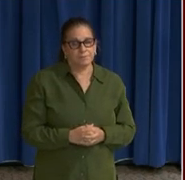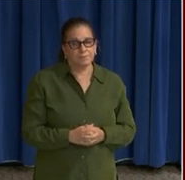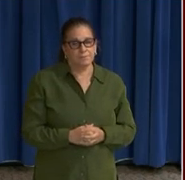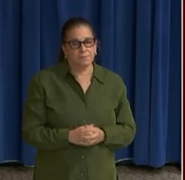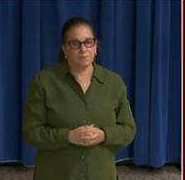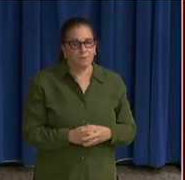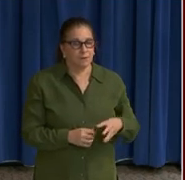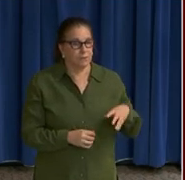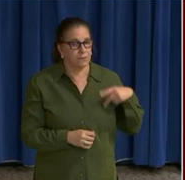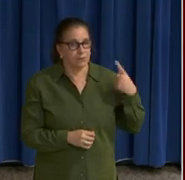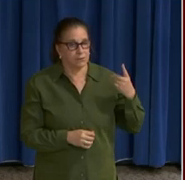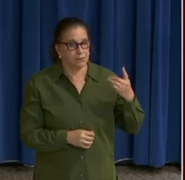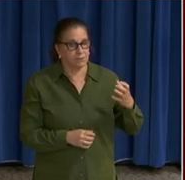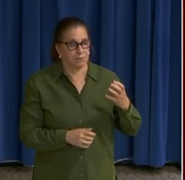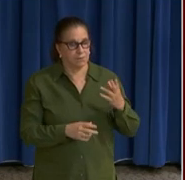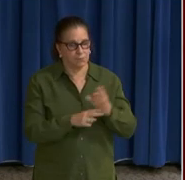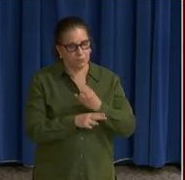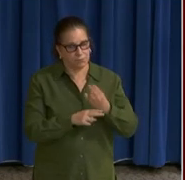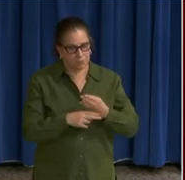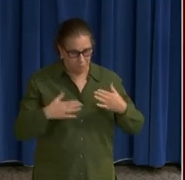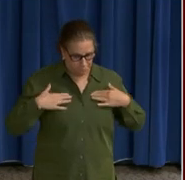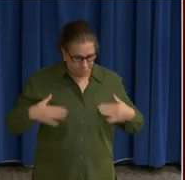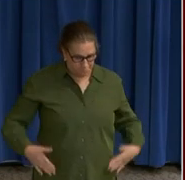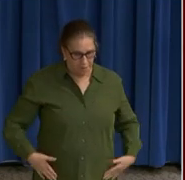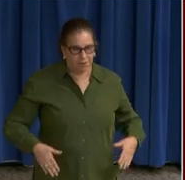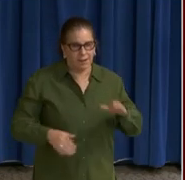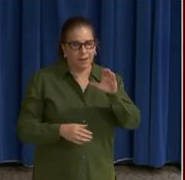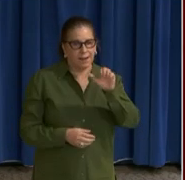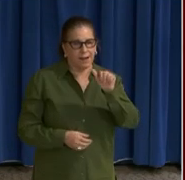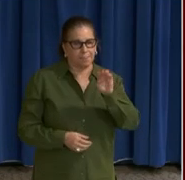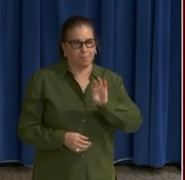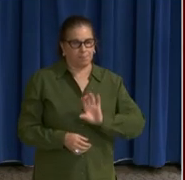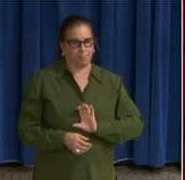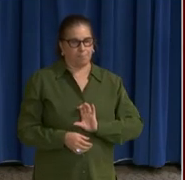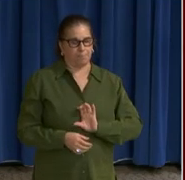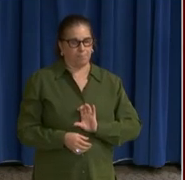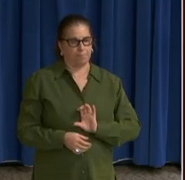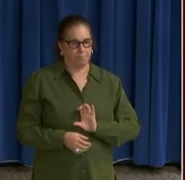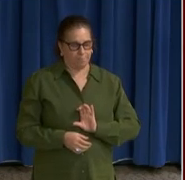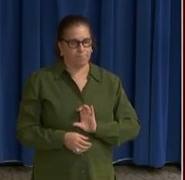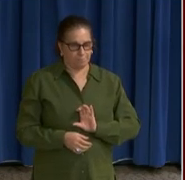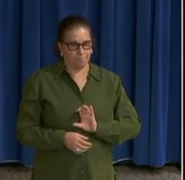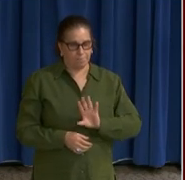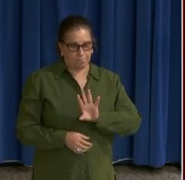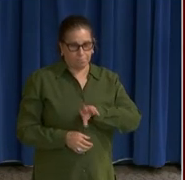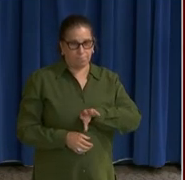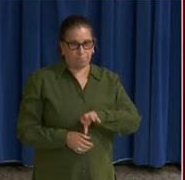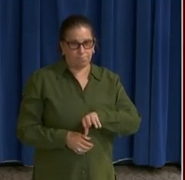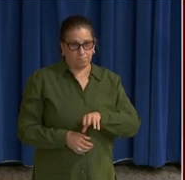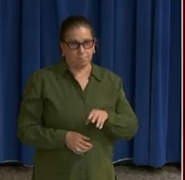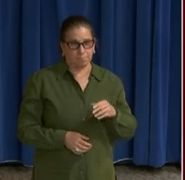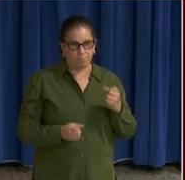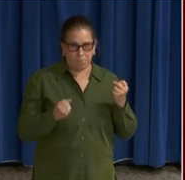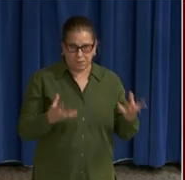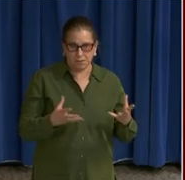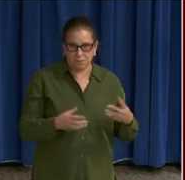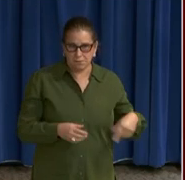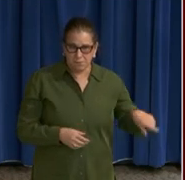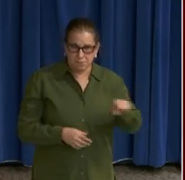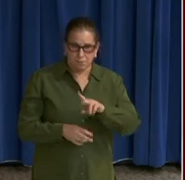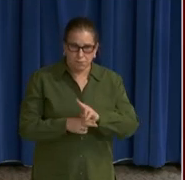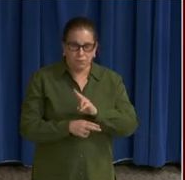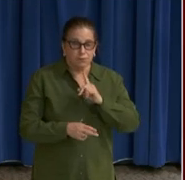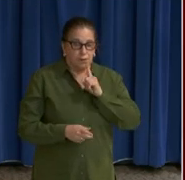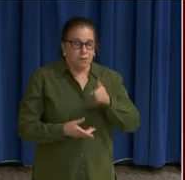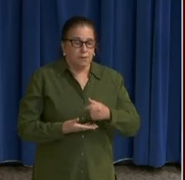my administration to deploy this technology to all patrol officers, and the BWC footage is an important